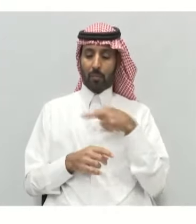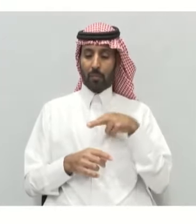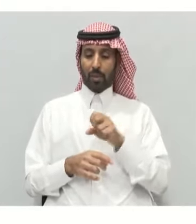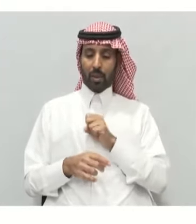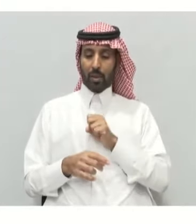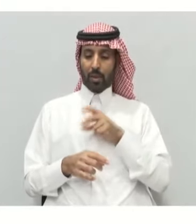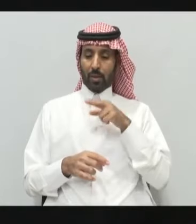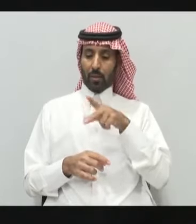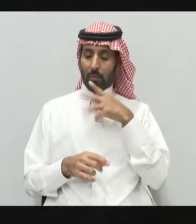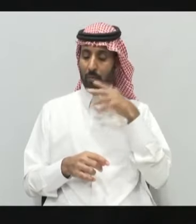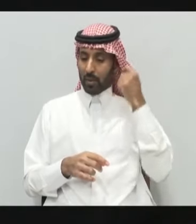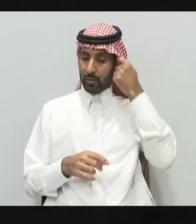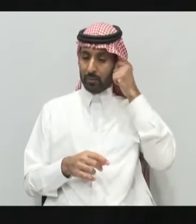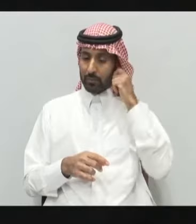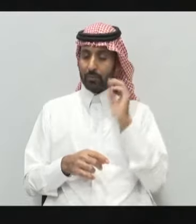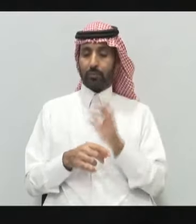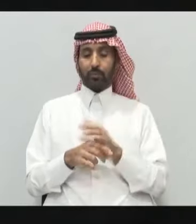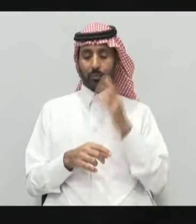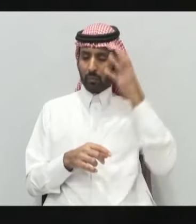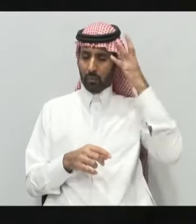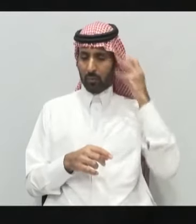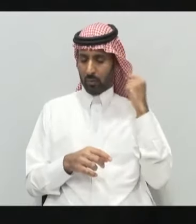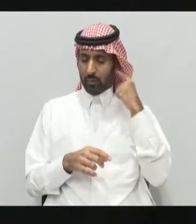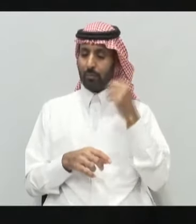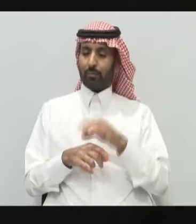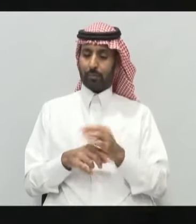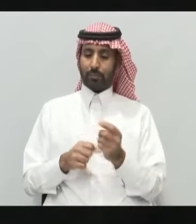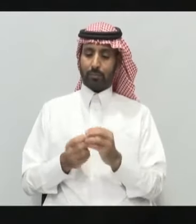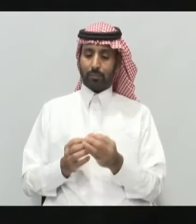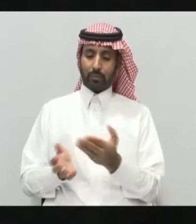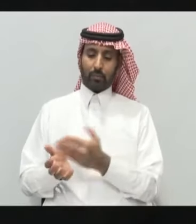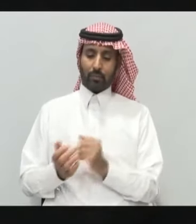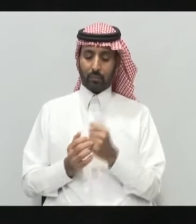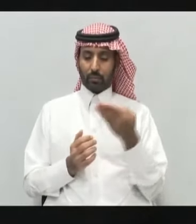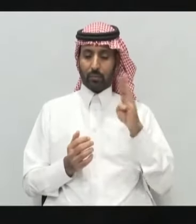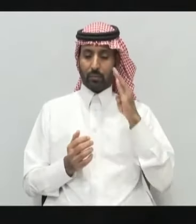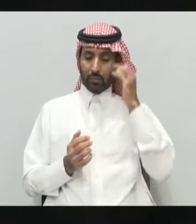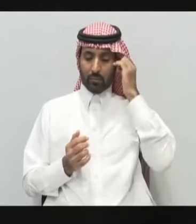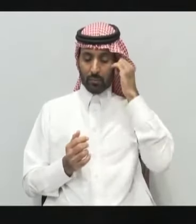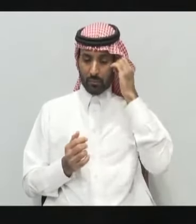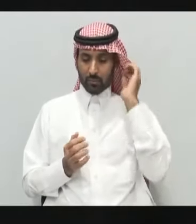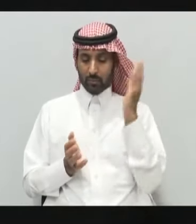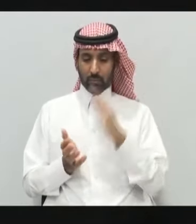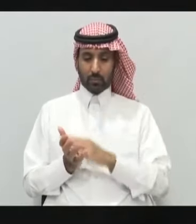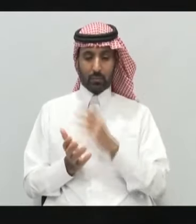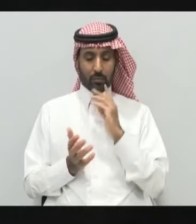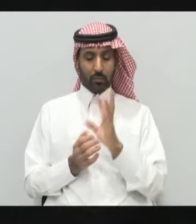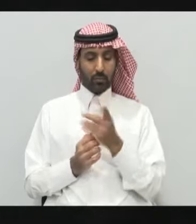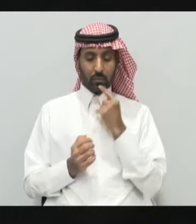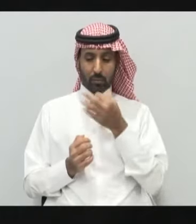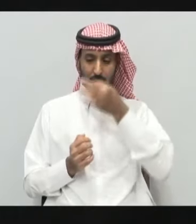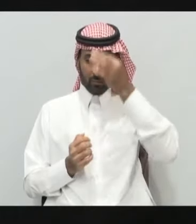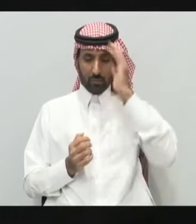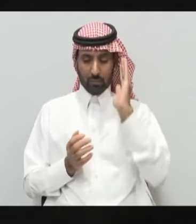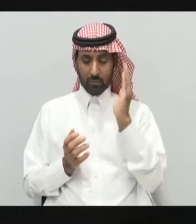My brother has a brown hair. My brother has a brown hair. So here the word brown is an